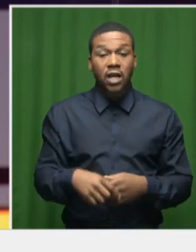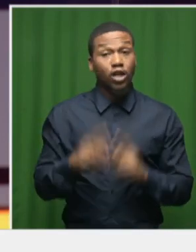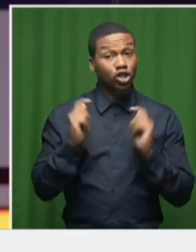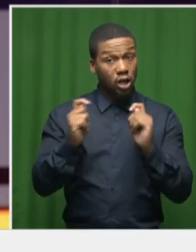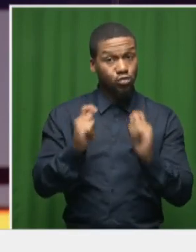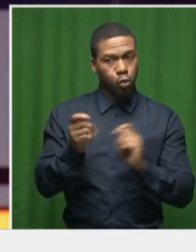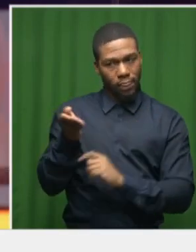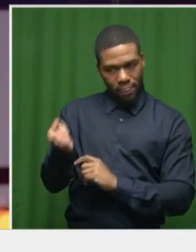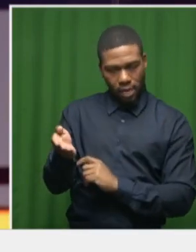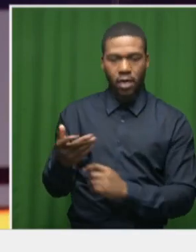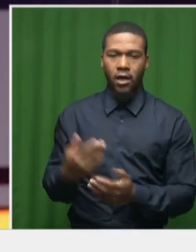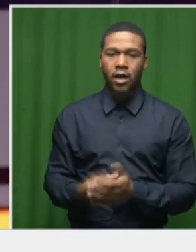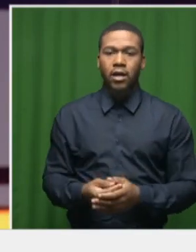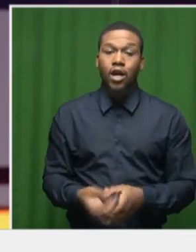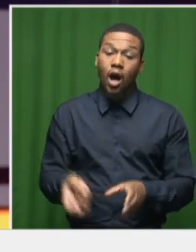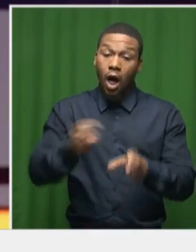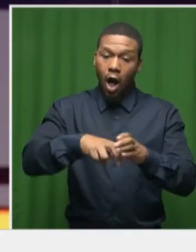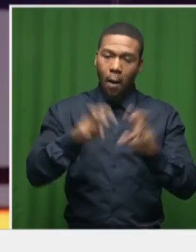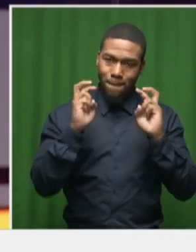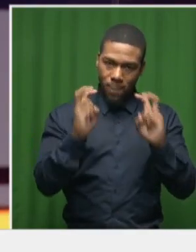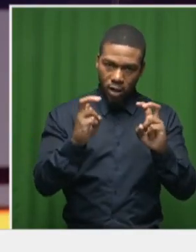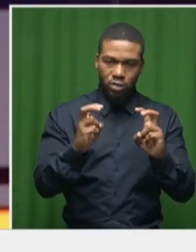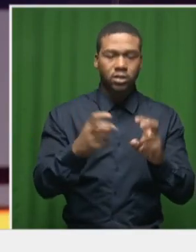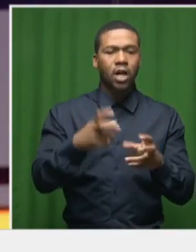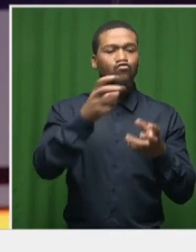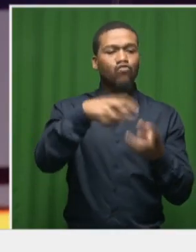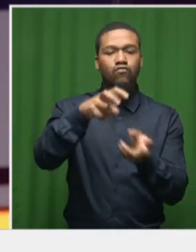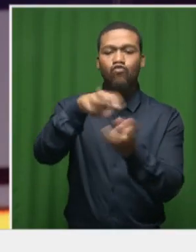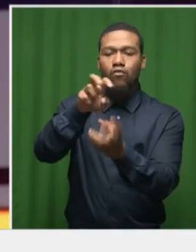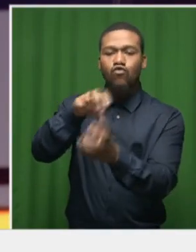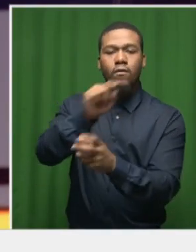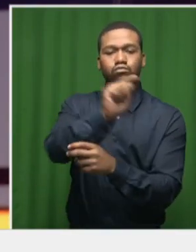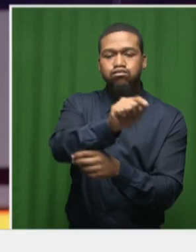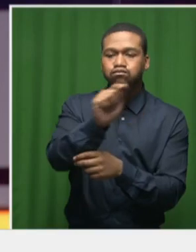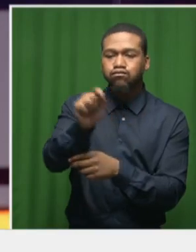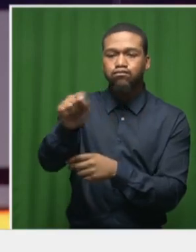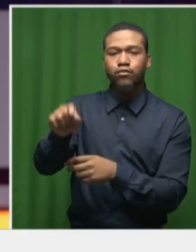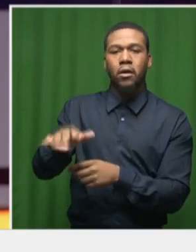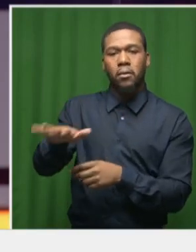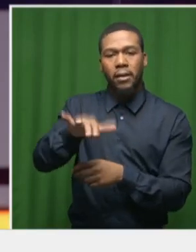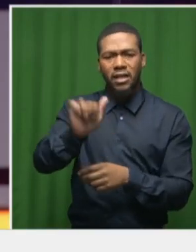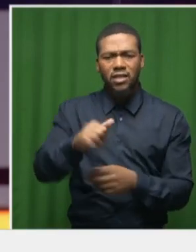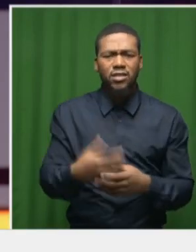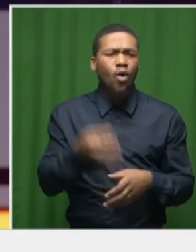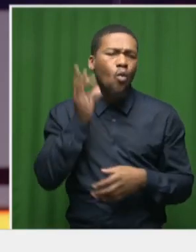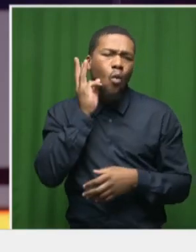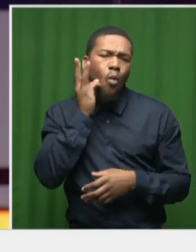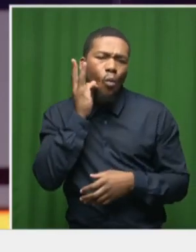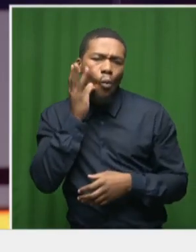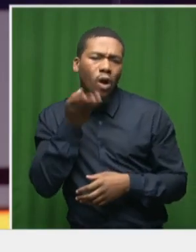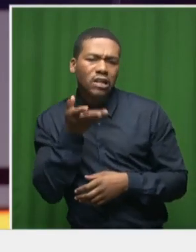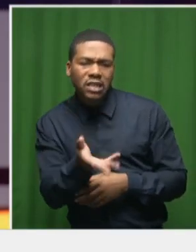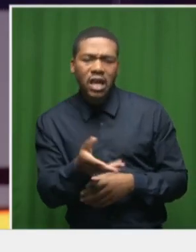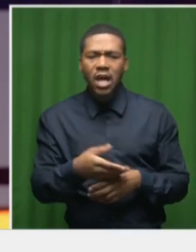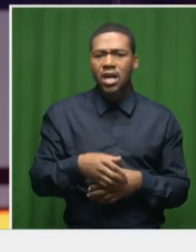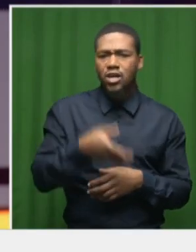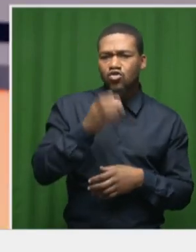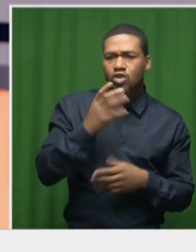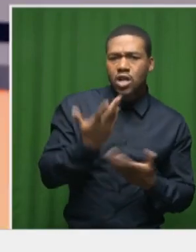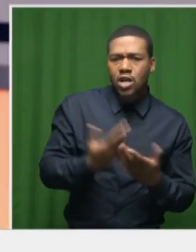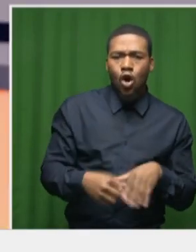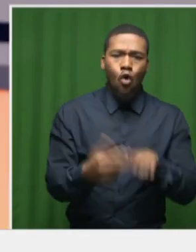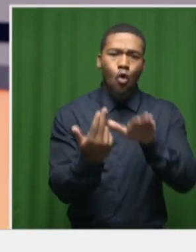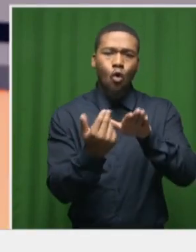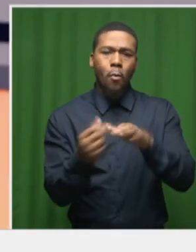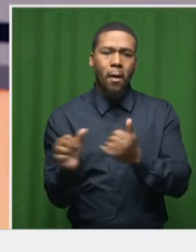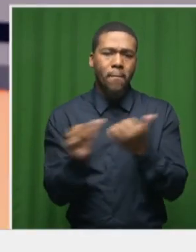one space, hop on the shuttle, and you can view art, drink wine, have a lovely day, and Uber home safely at the end of it all. It